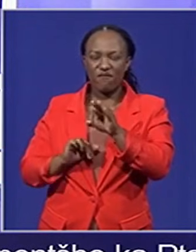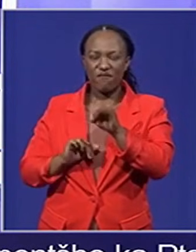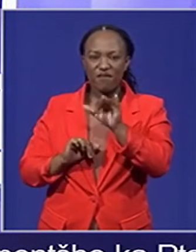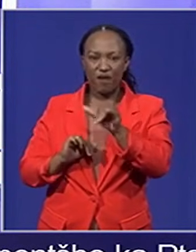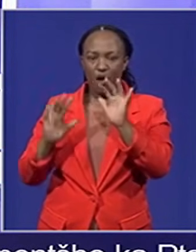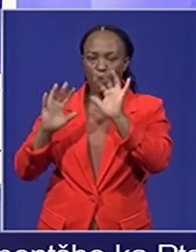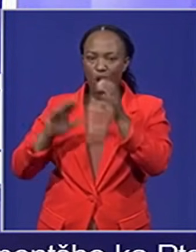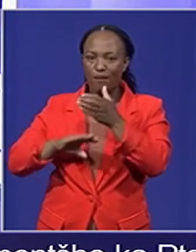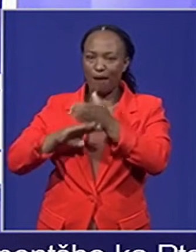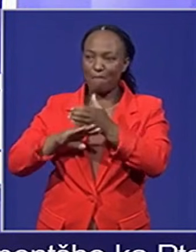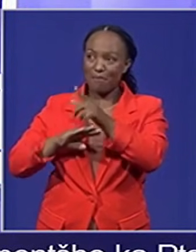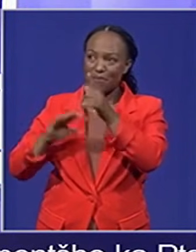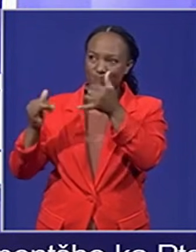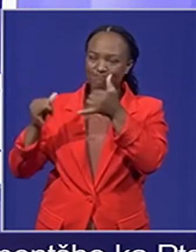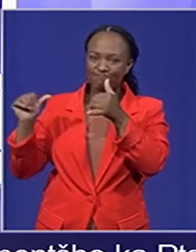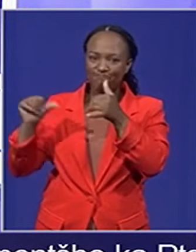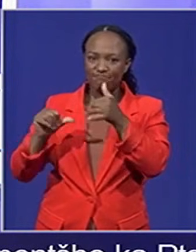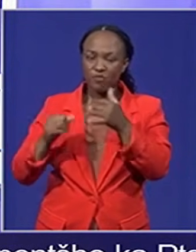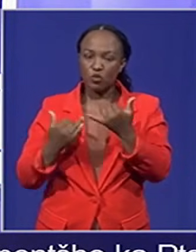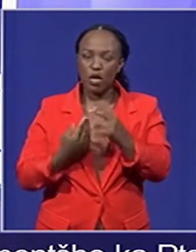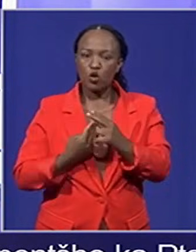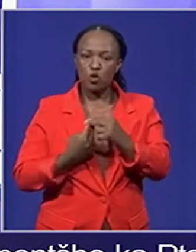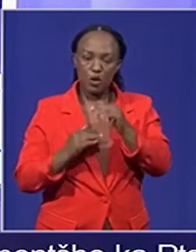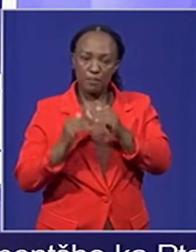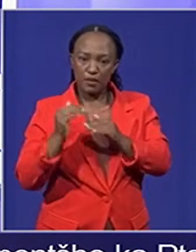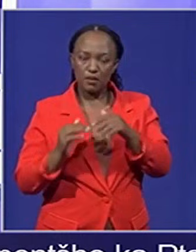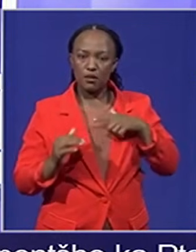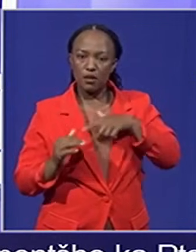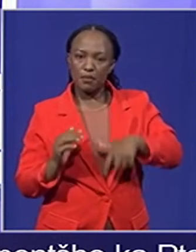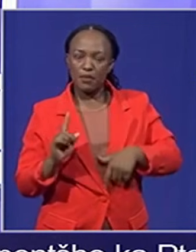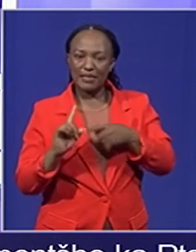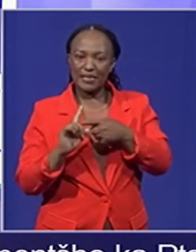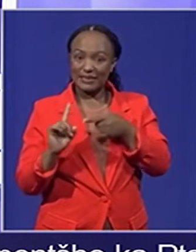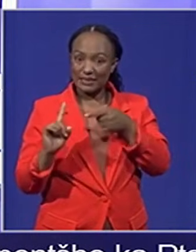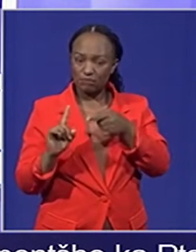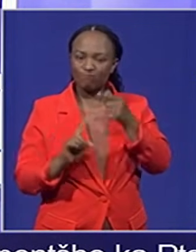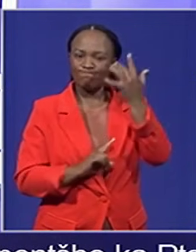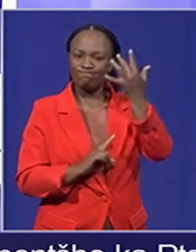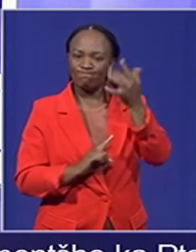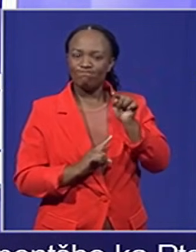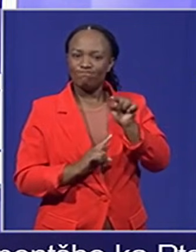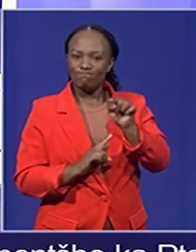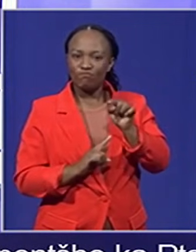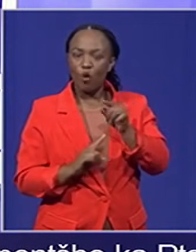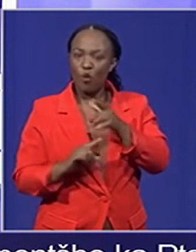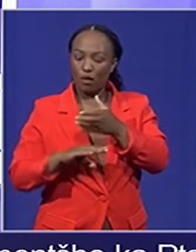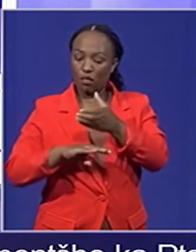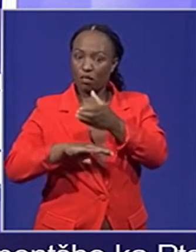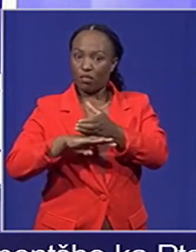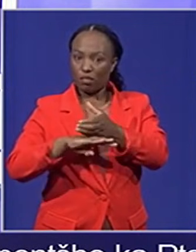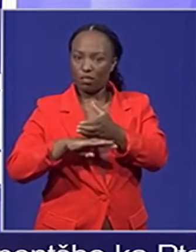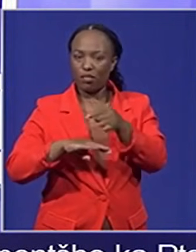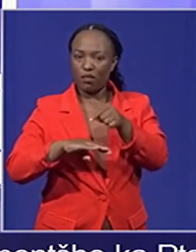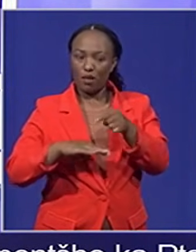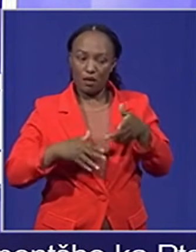FIFA. Ramaphosa o be a bolela ka Union Building ka Pretoria moletlong wa go ikgetha fa o amogetšego mogopo woo. Mogopo wo o